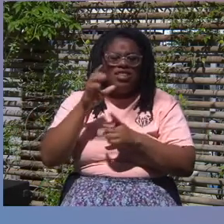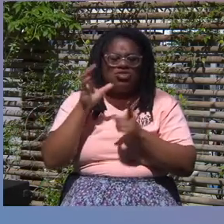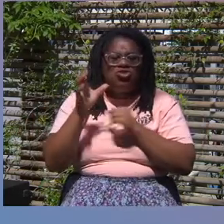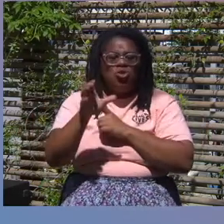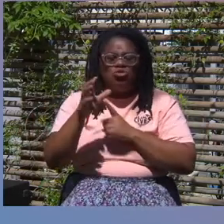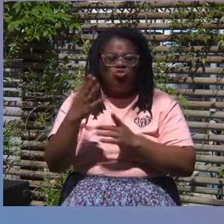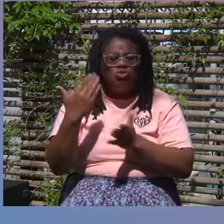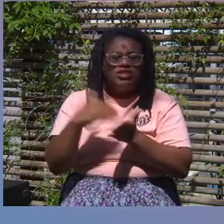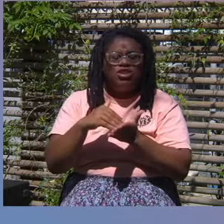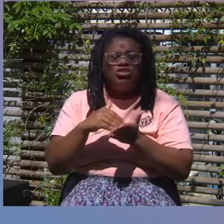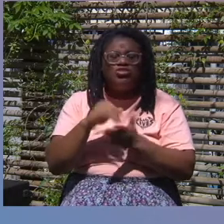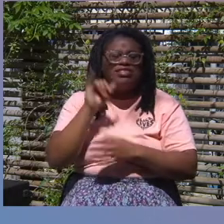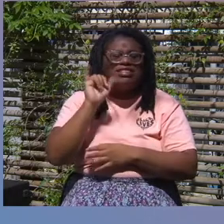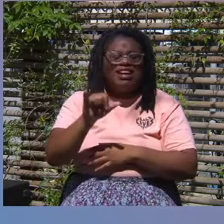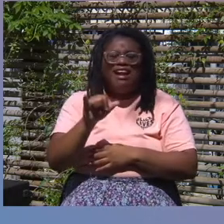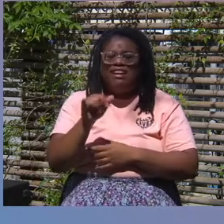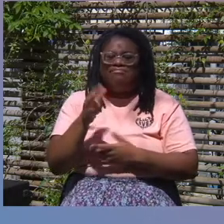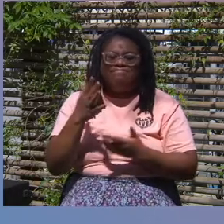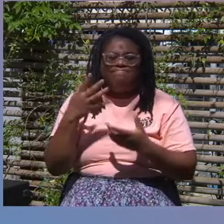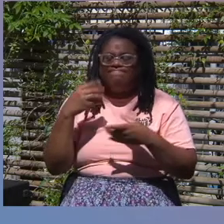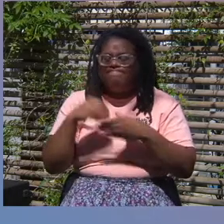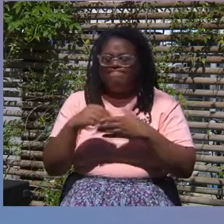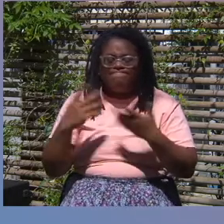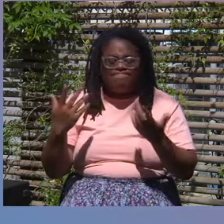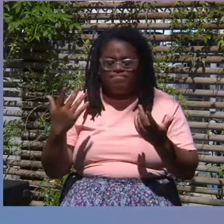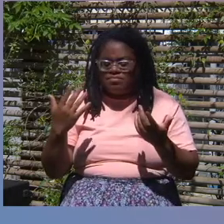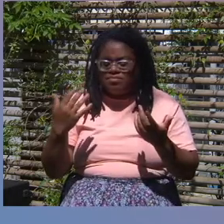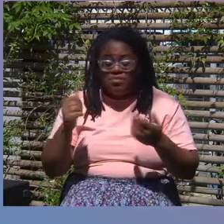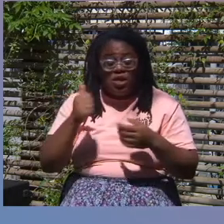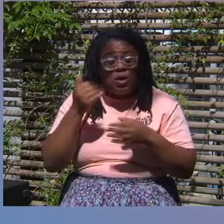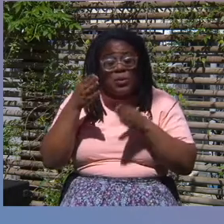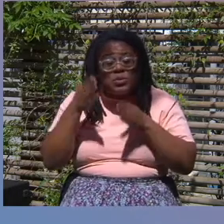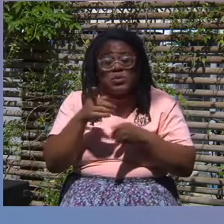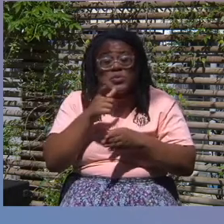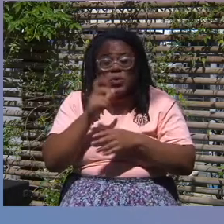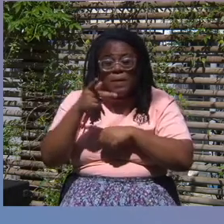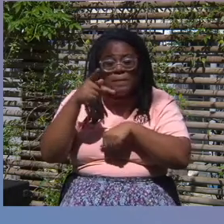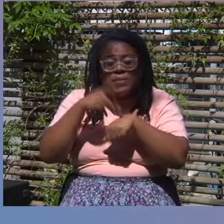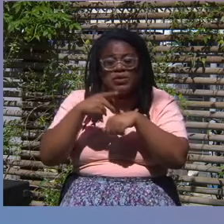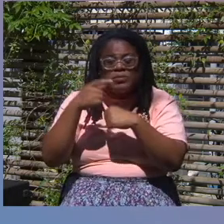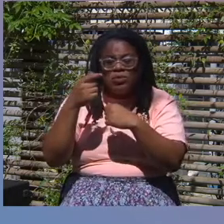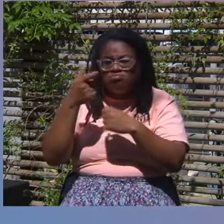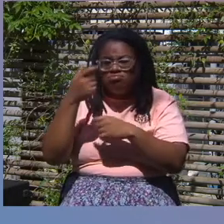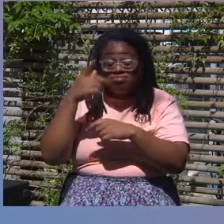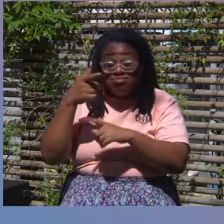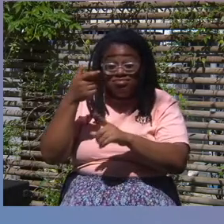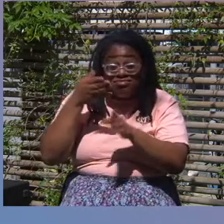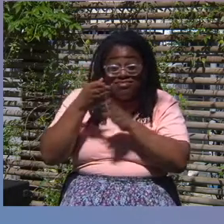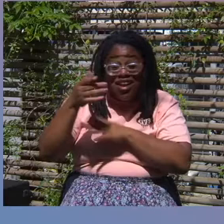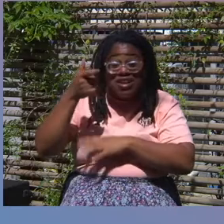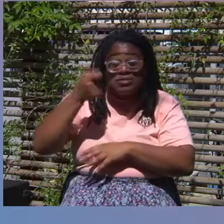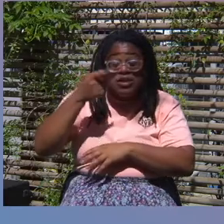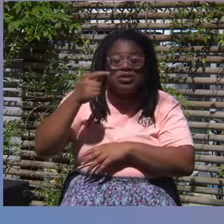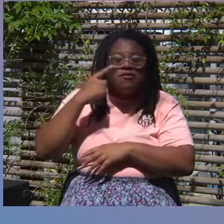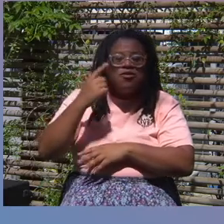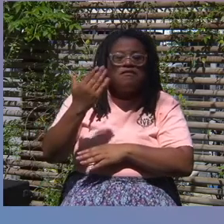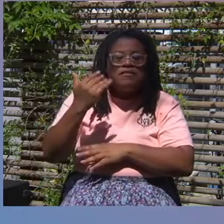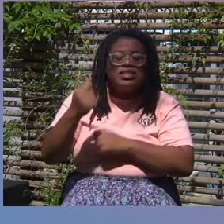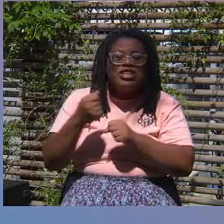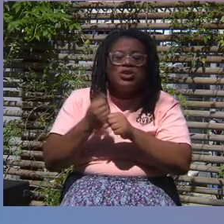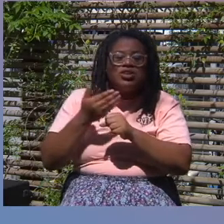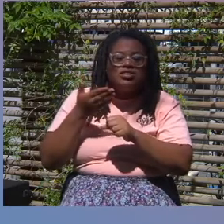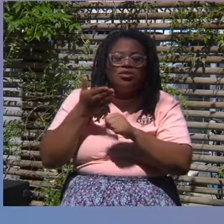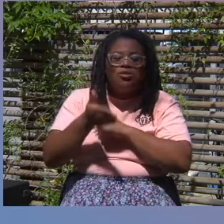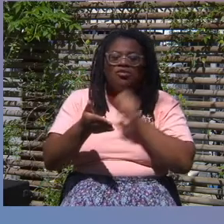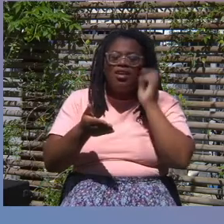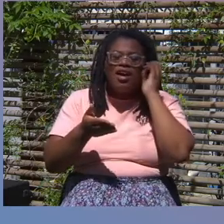cultural center. Wallace Annenberg, who has been our principal sponsor for over 15 years, is the first one